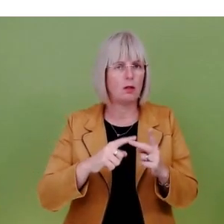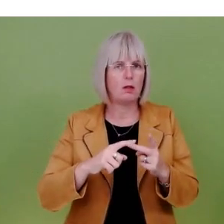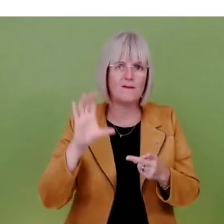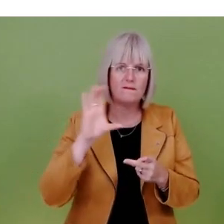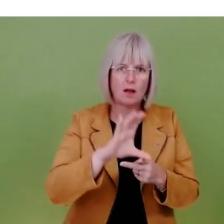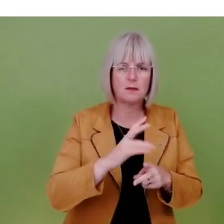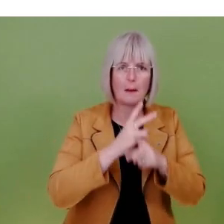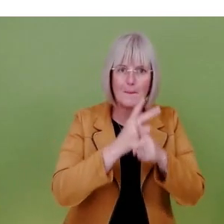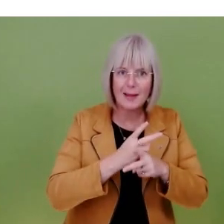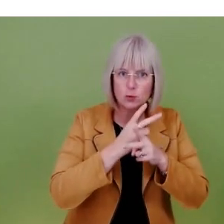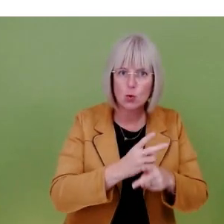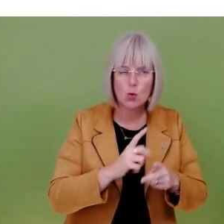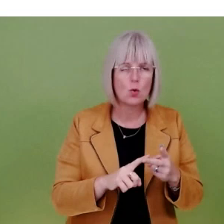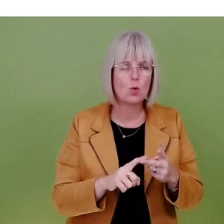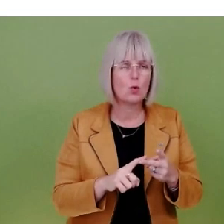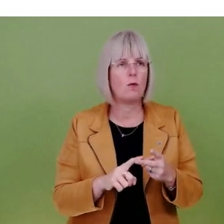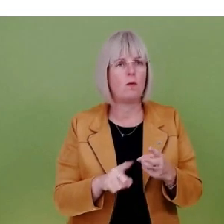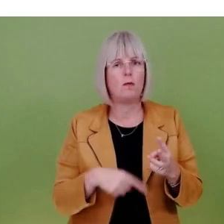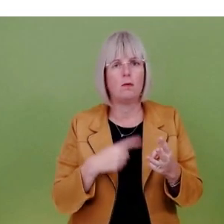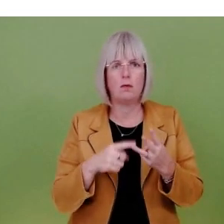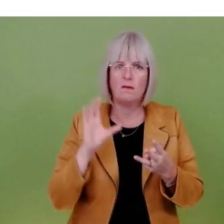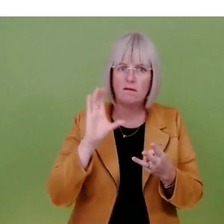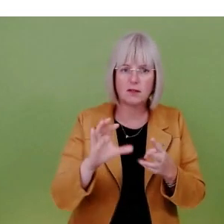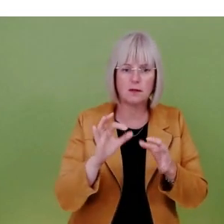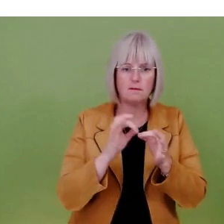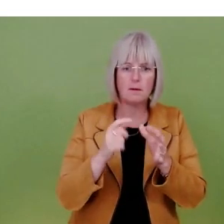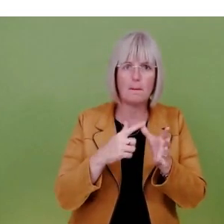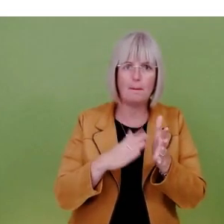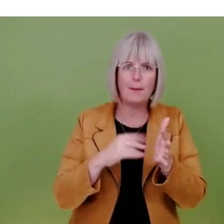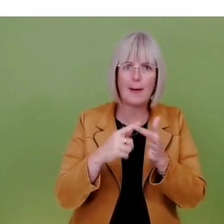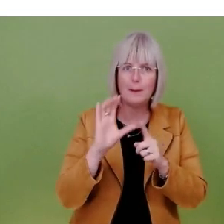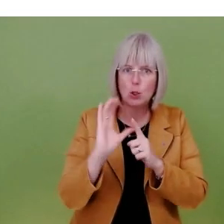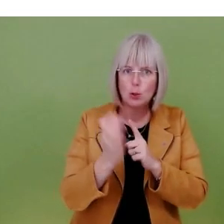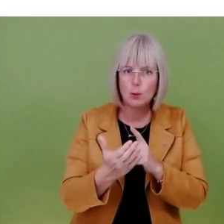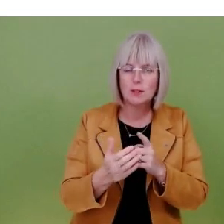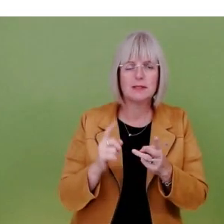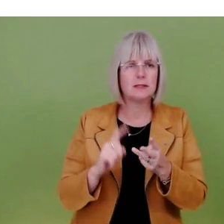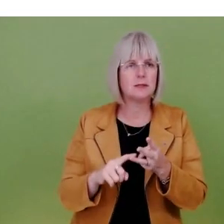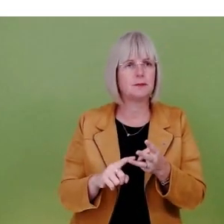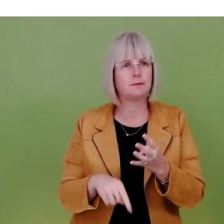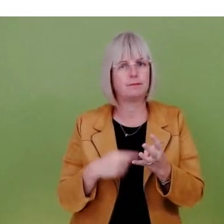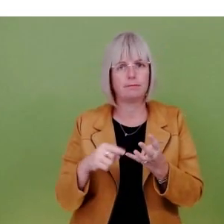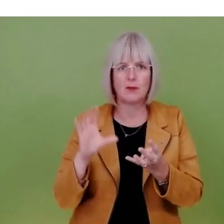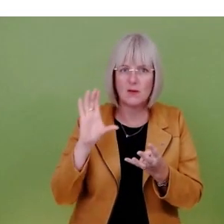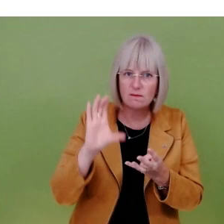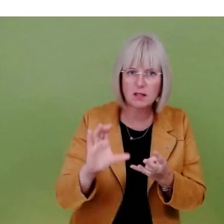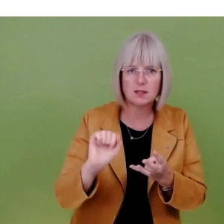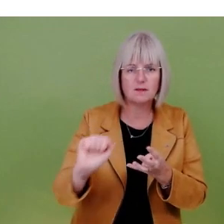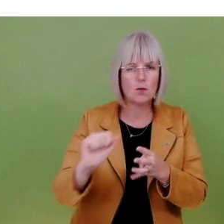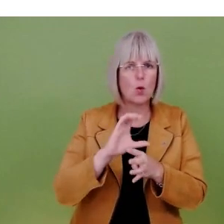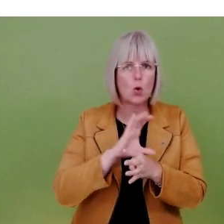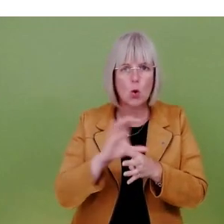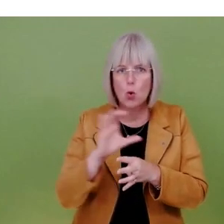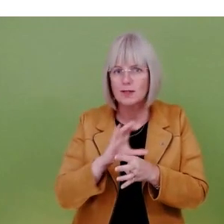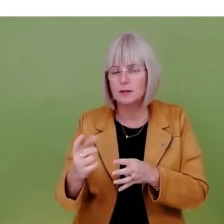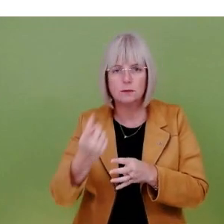members of staff from BAME communities on the trust side, funding for courses to look at how they work with issues